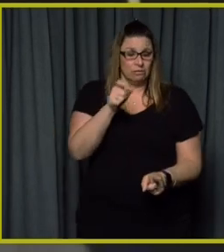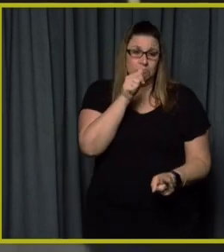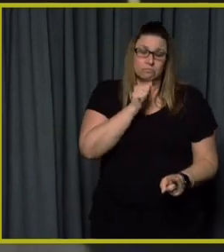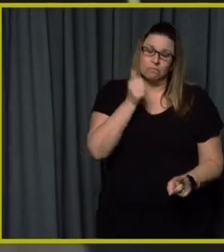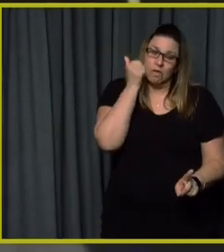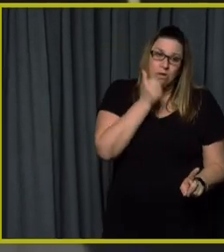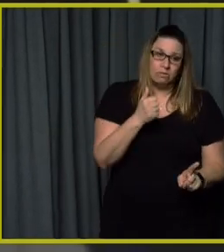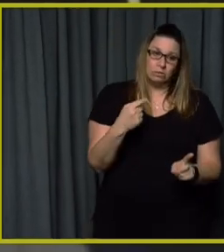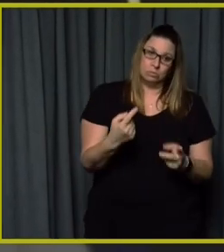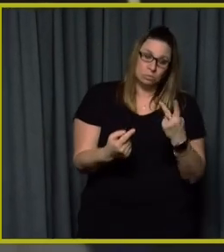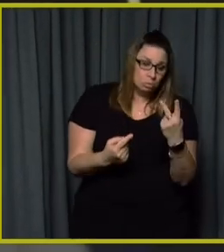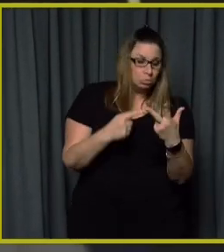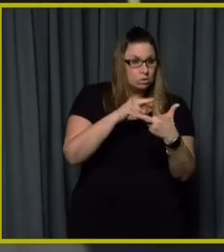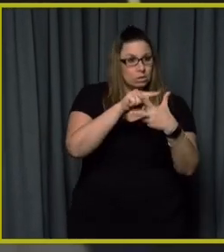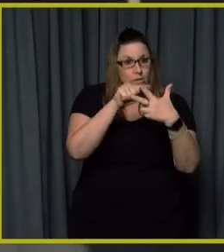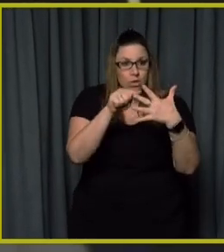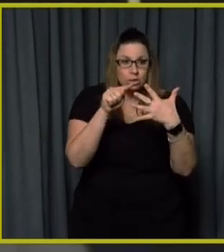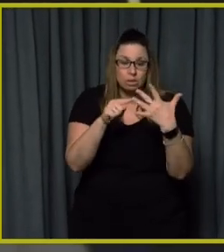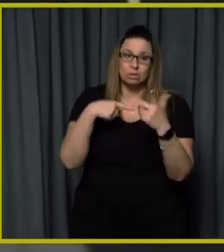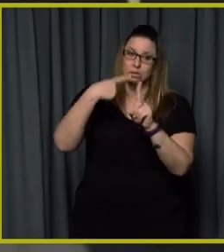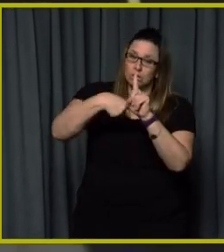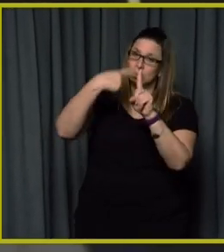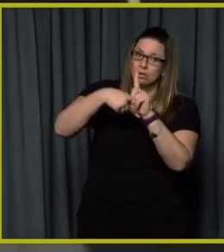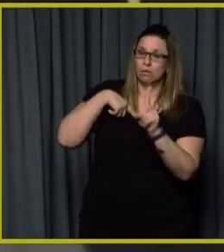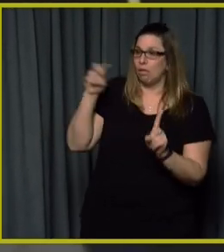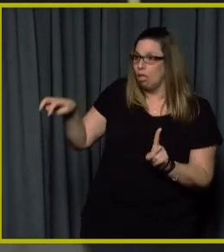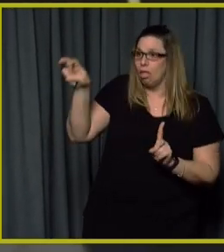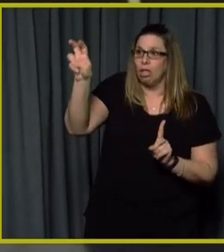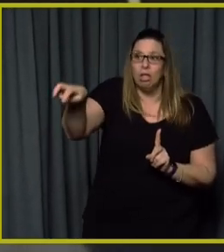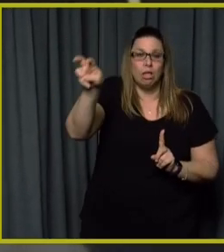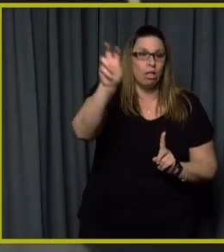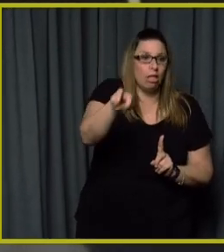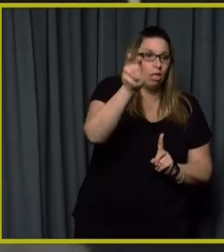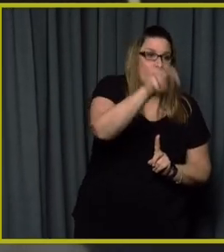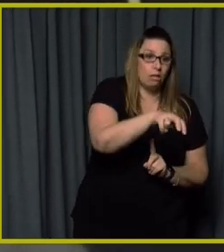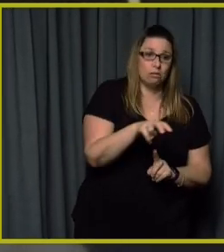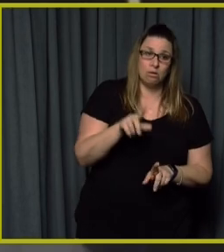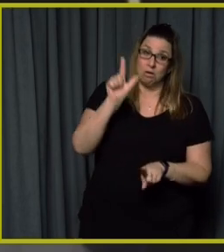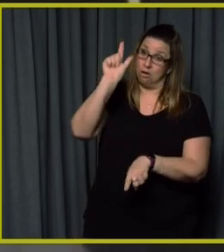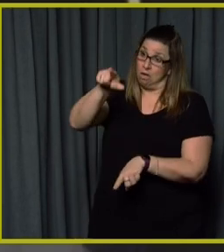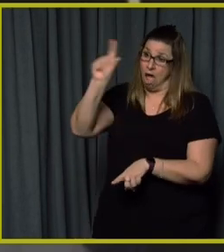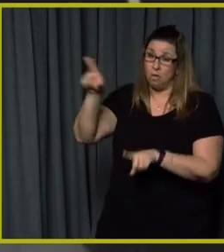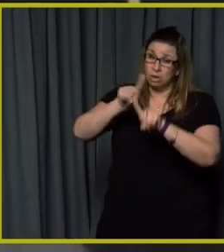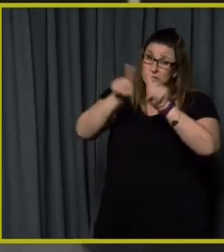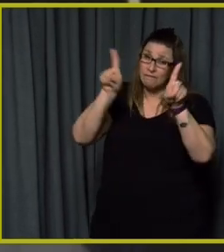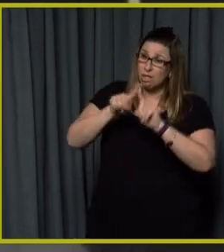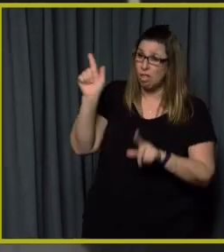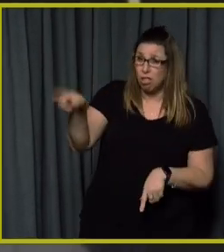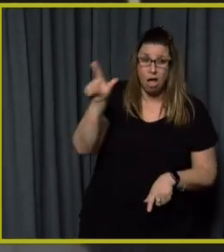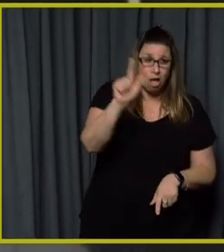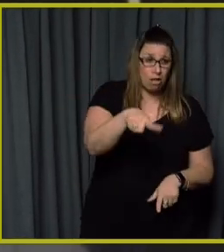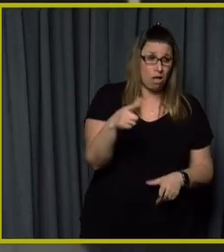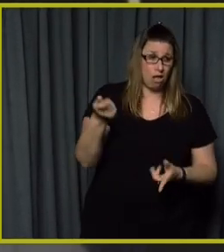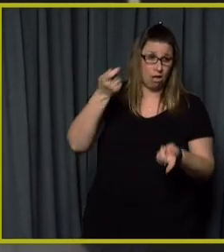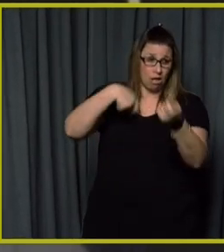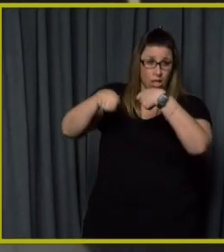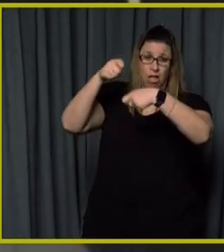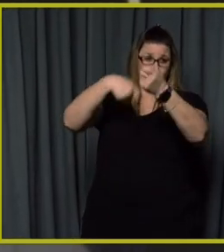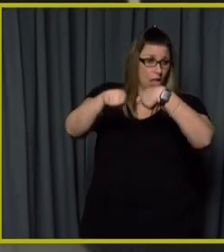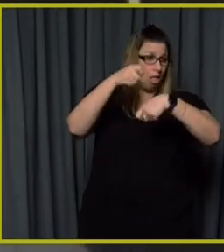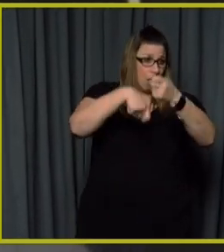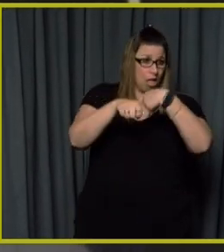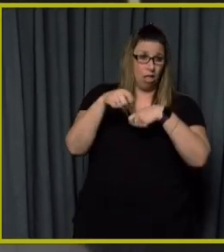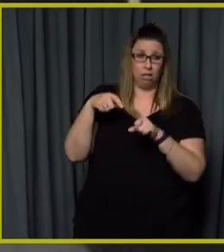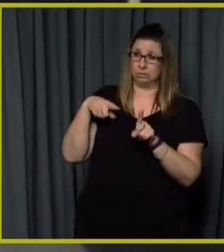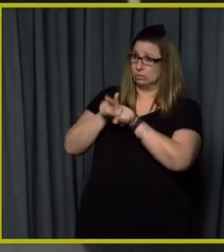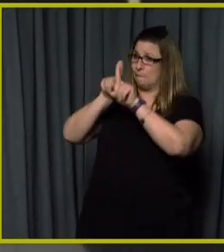different homes I rented that were owned by three different landlords. These dangerous, unempathetic practices are